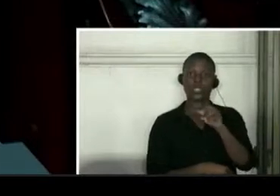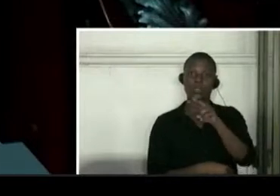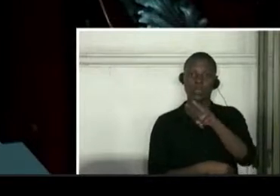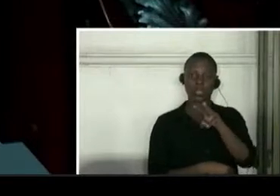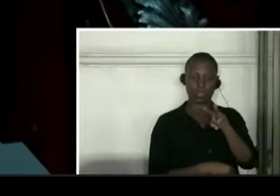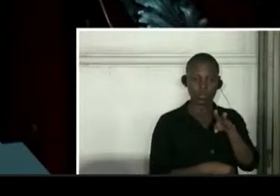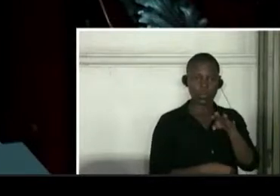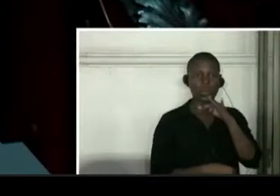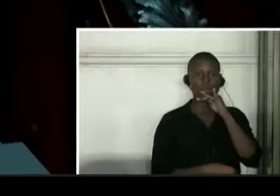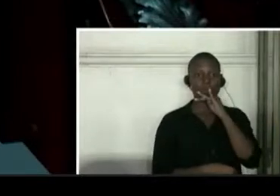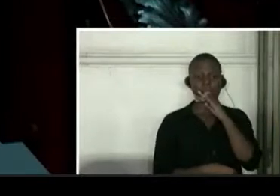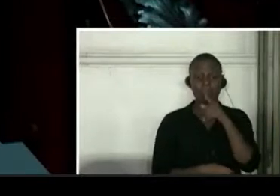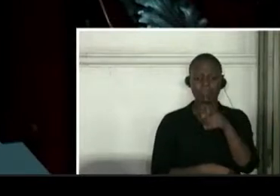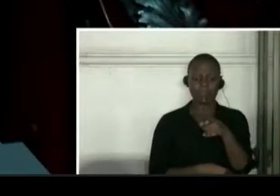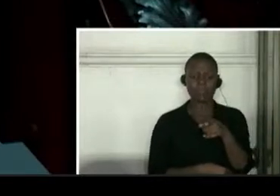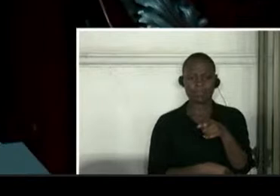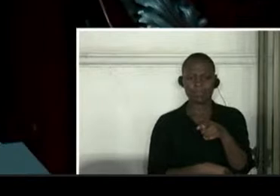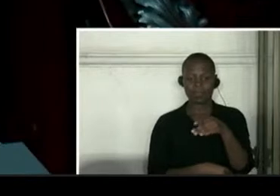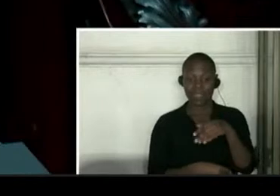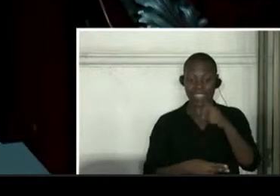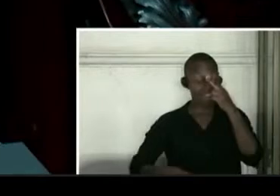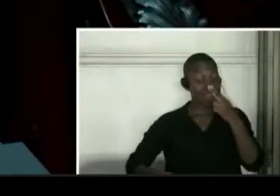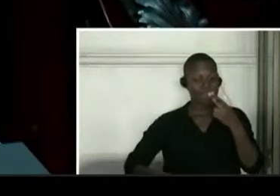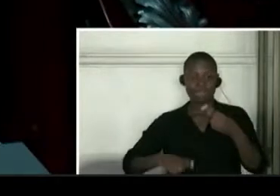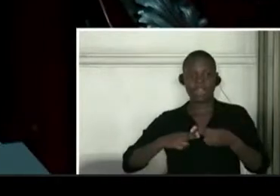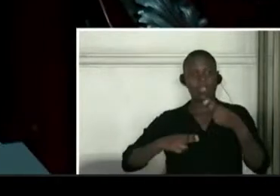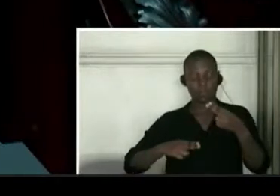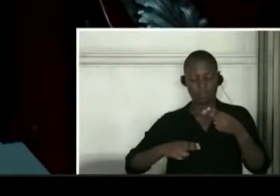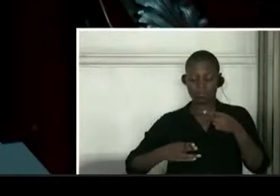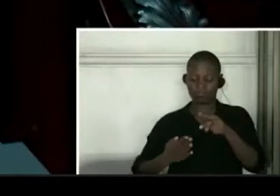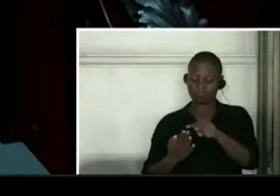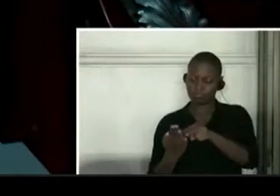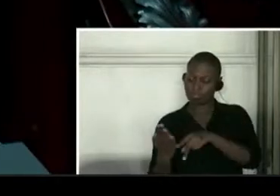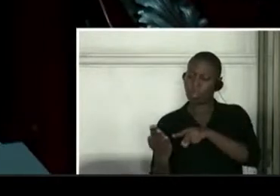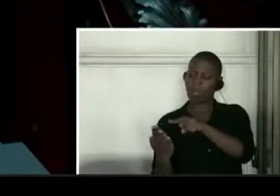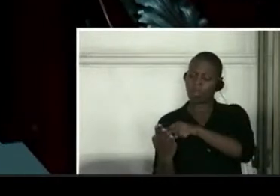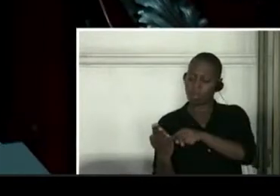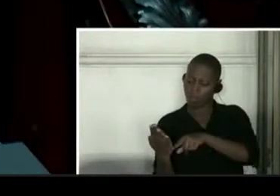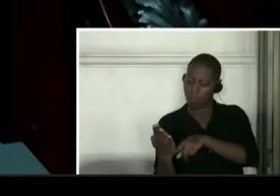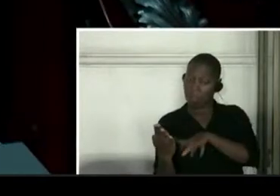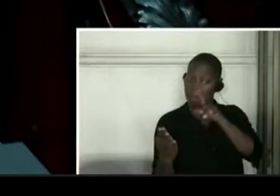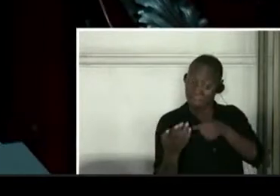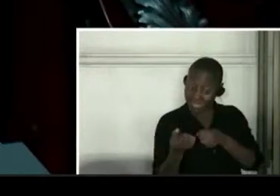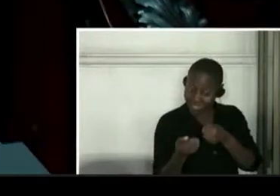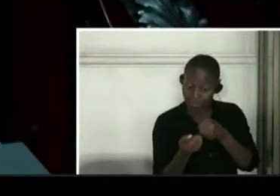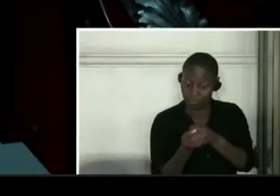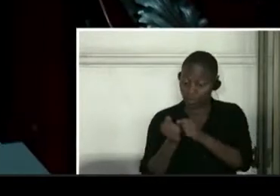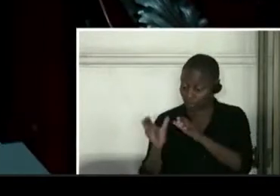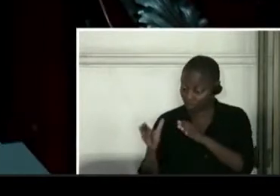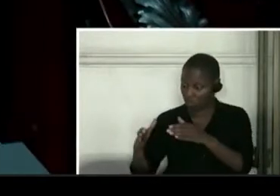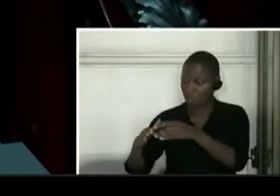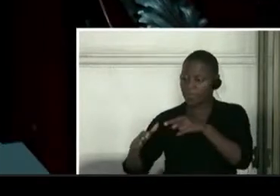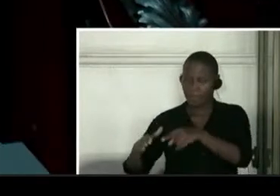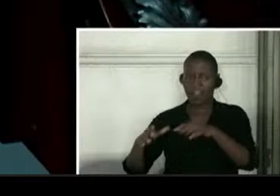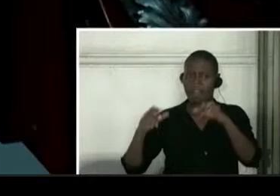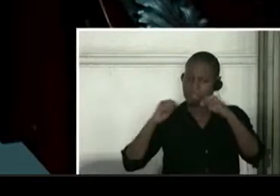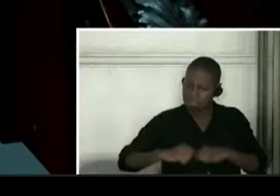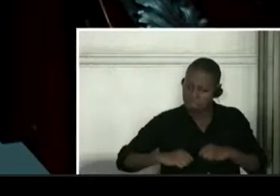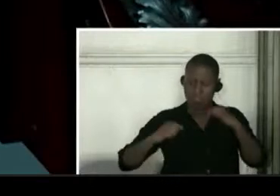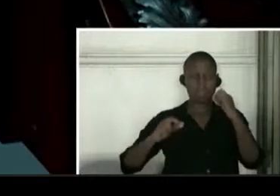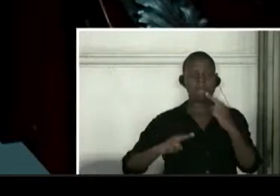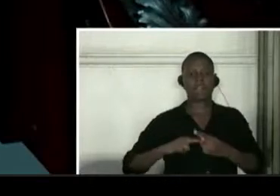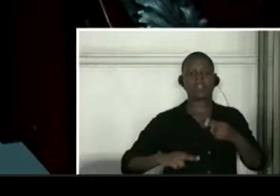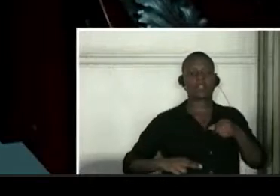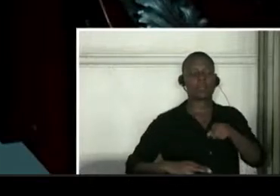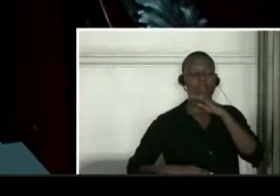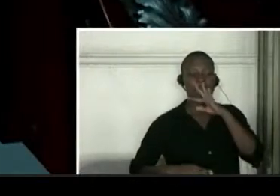final draft that should be approved and supported by the committee. The committee then met with the